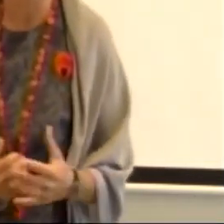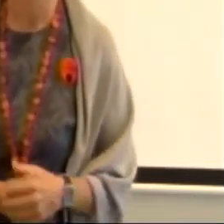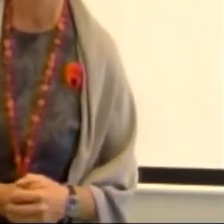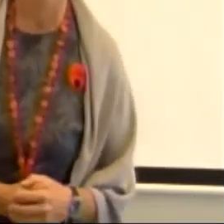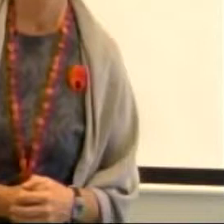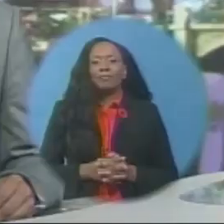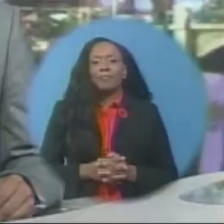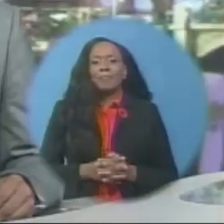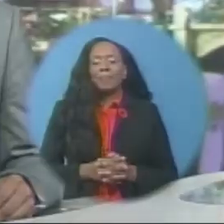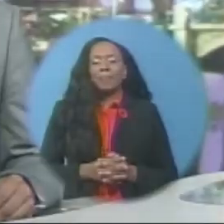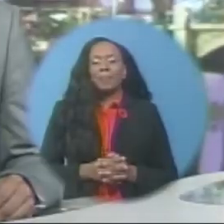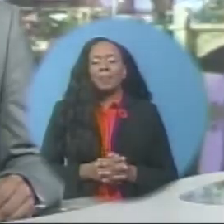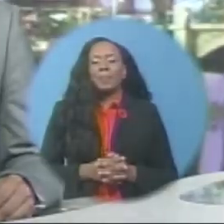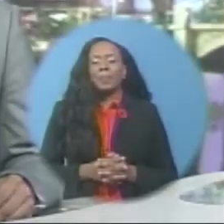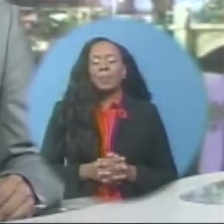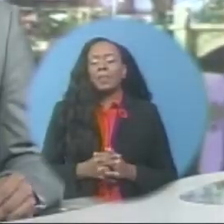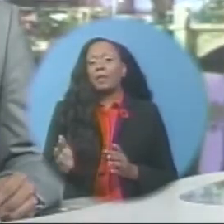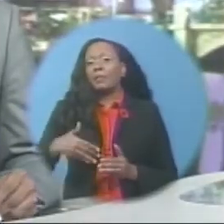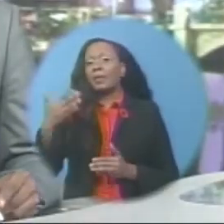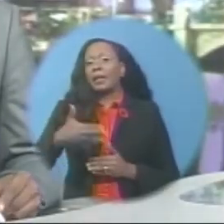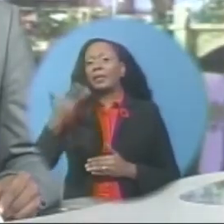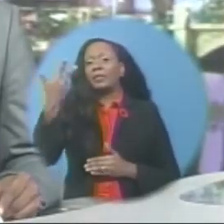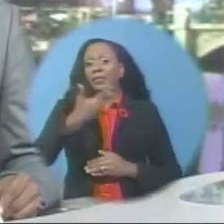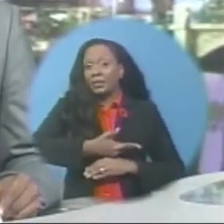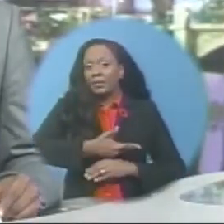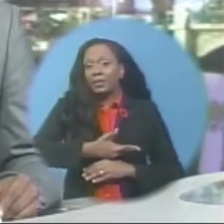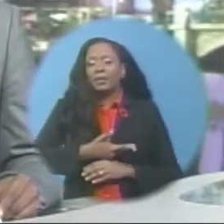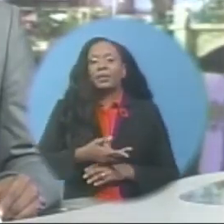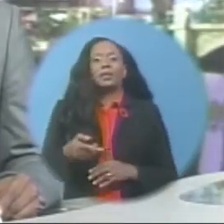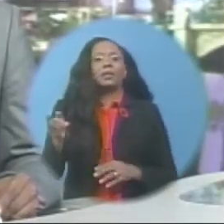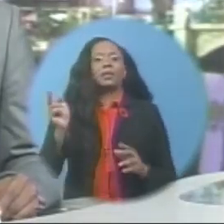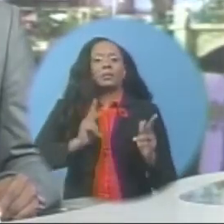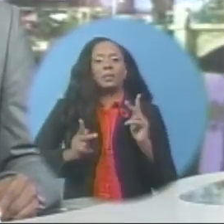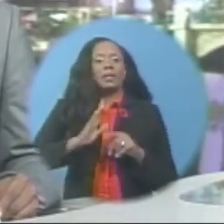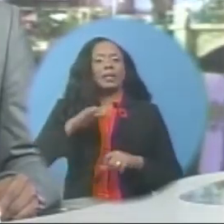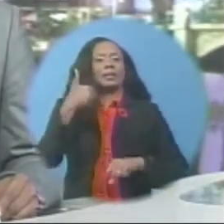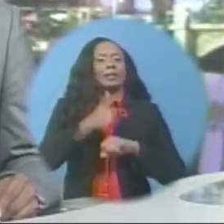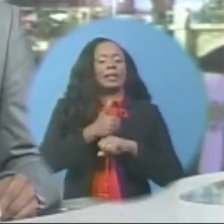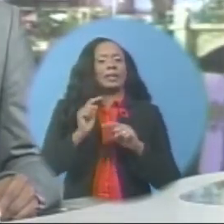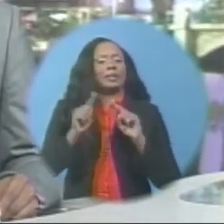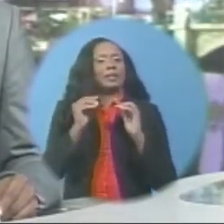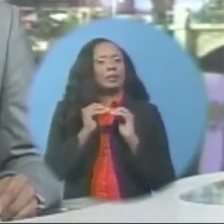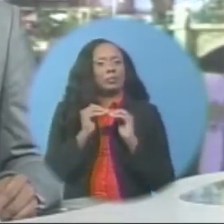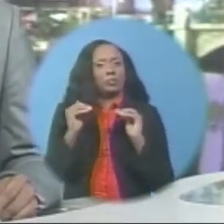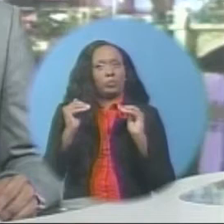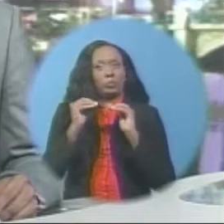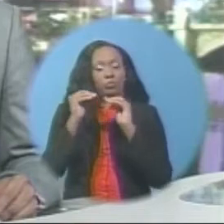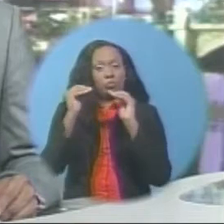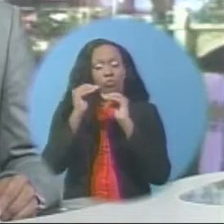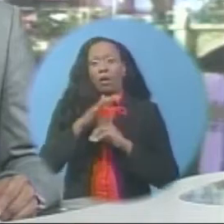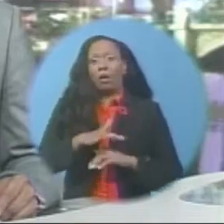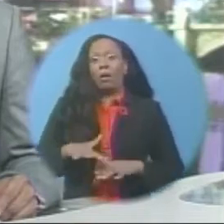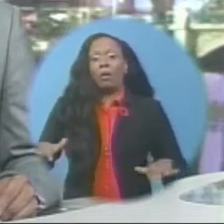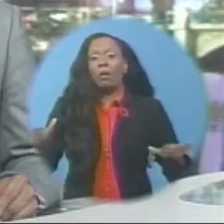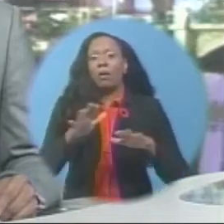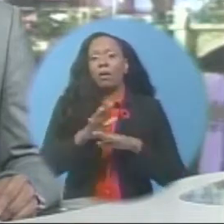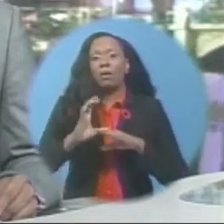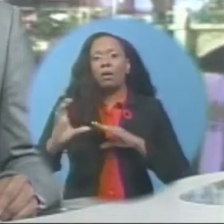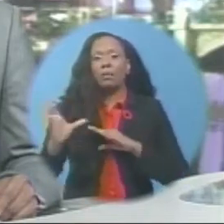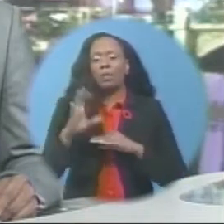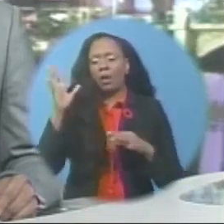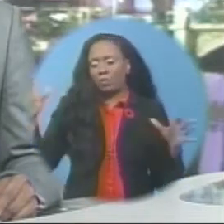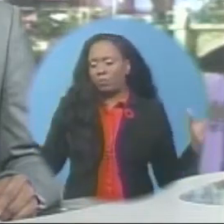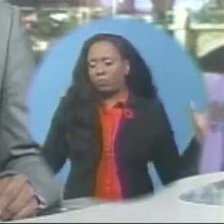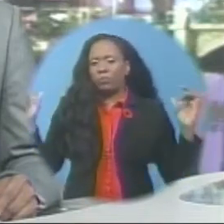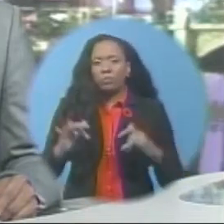technology. Over the next 3 days, practitioners in standards setting from around the region will gather at the Radisson Aquatica for